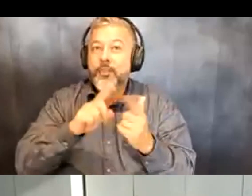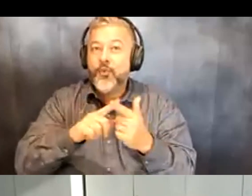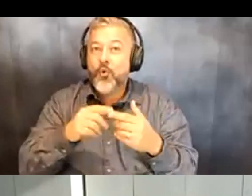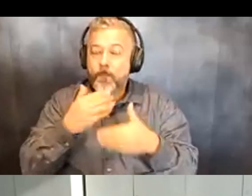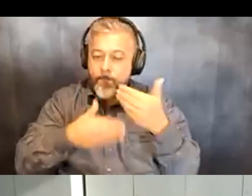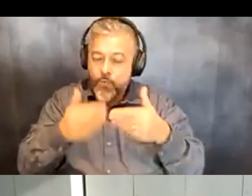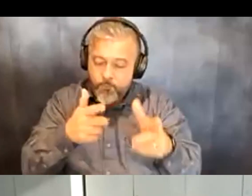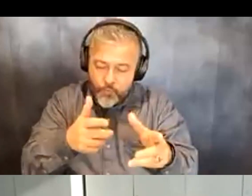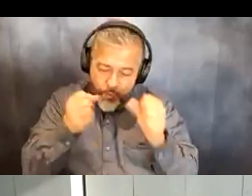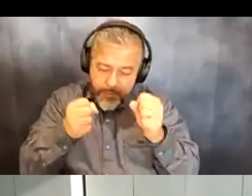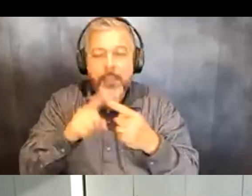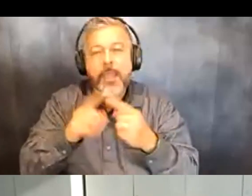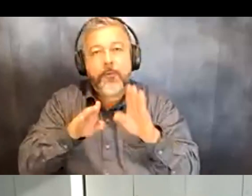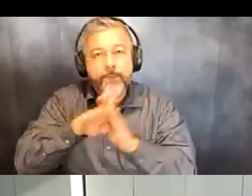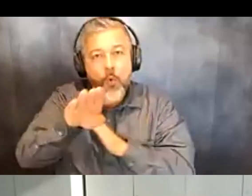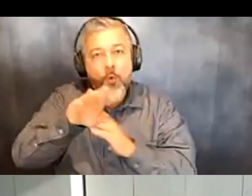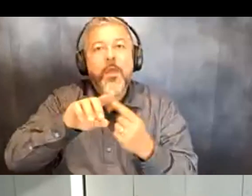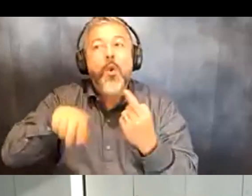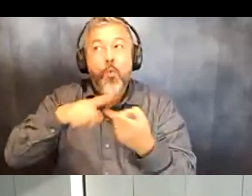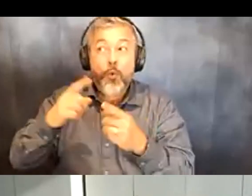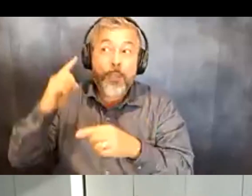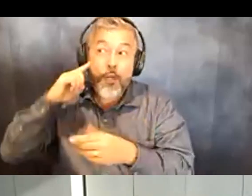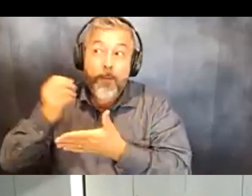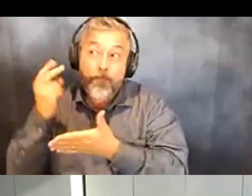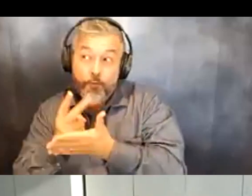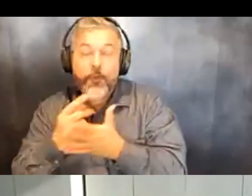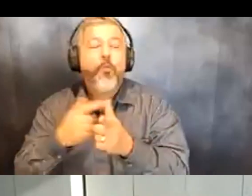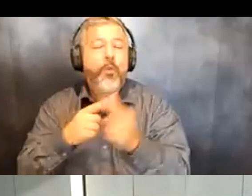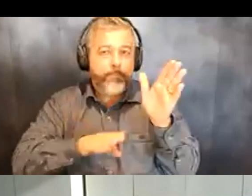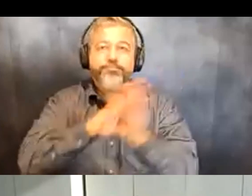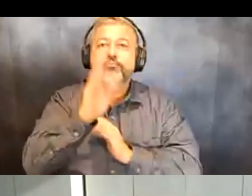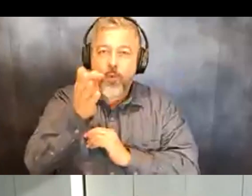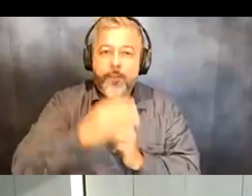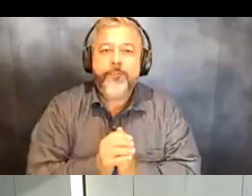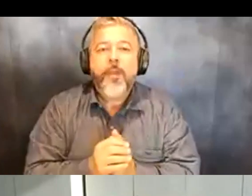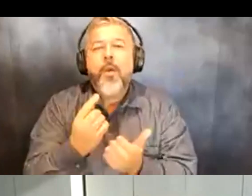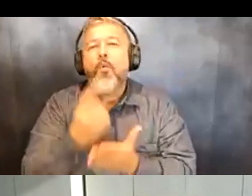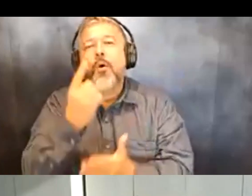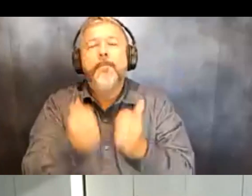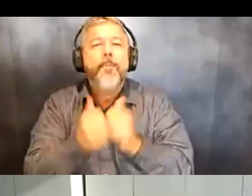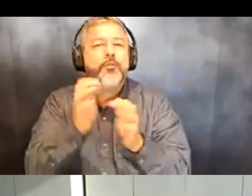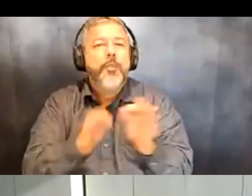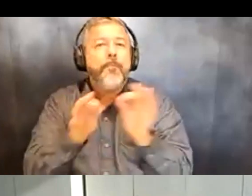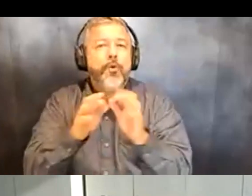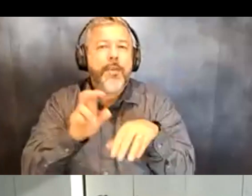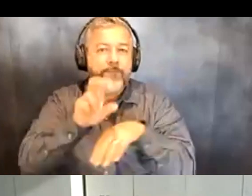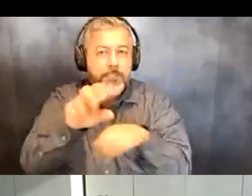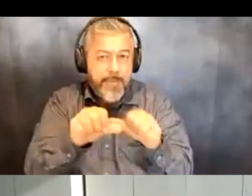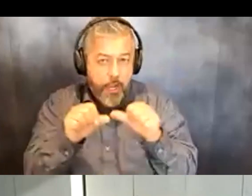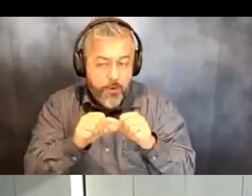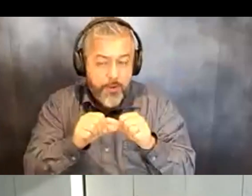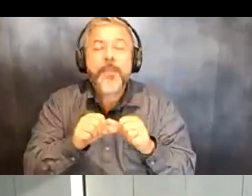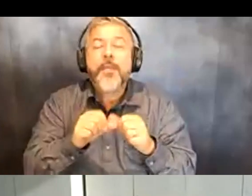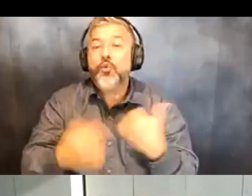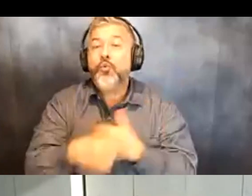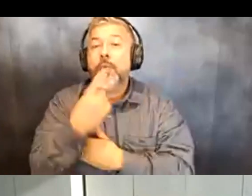forward once we are approved. And one of the most important kind of investment areas, while I know that the focus